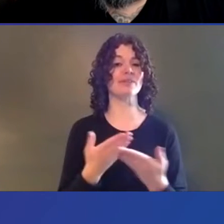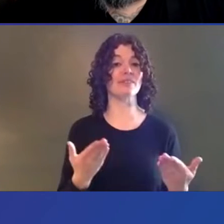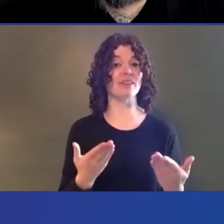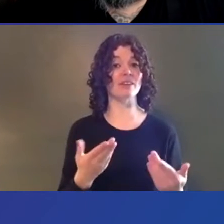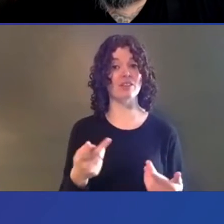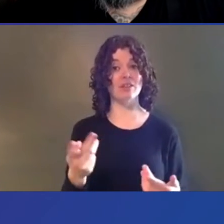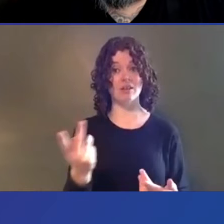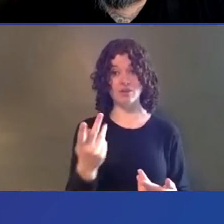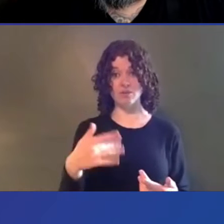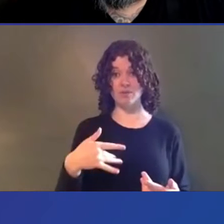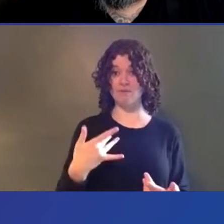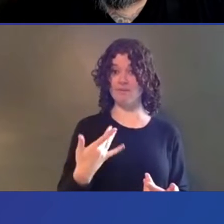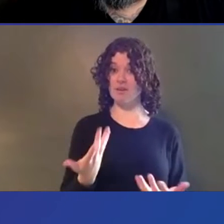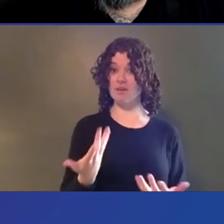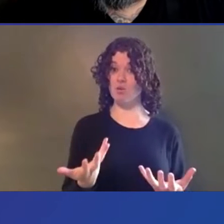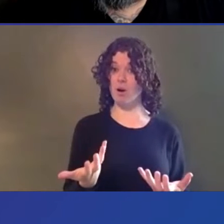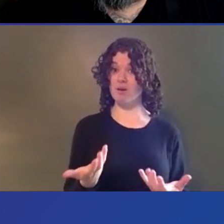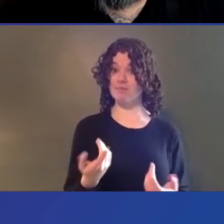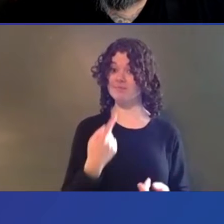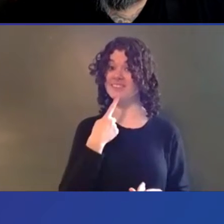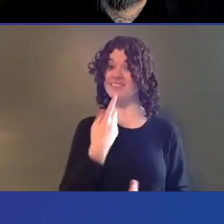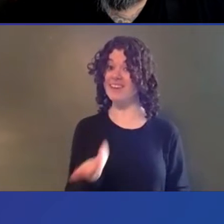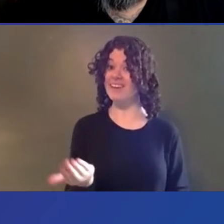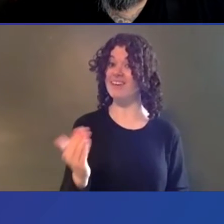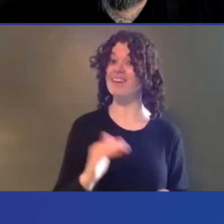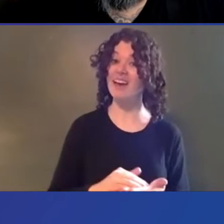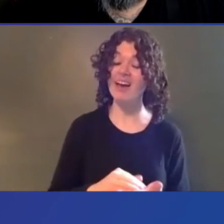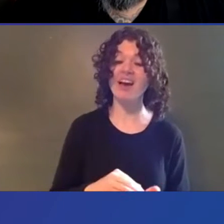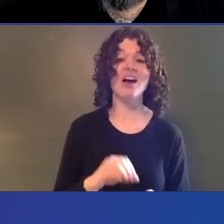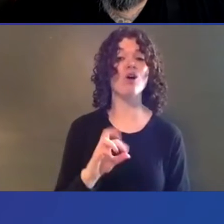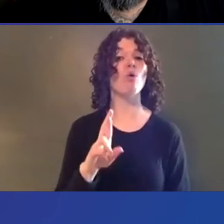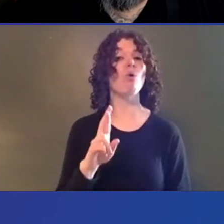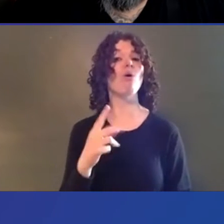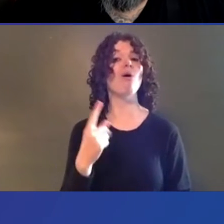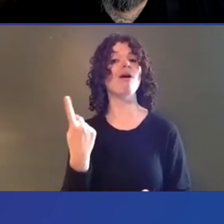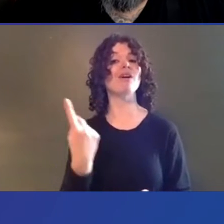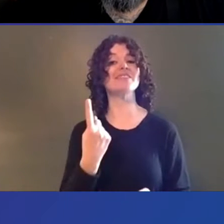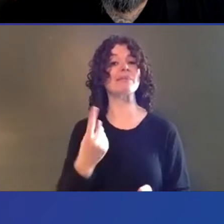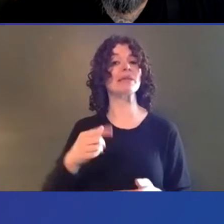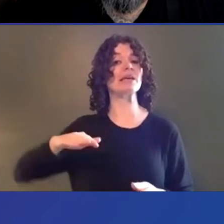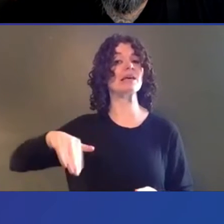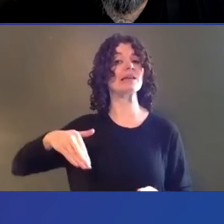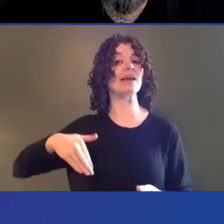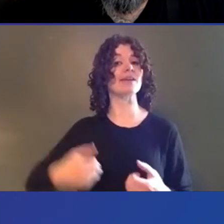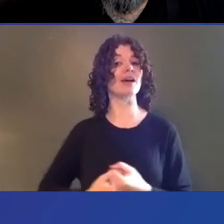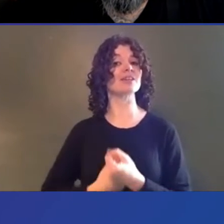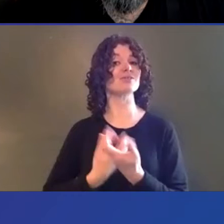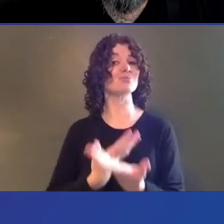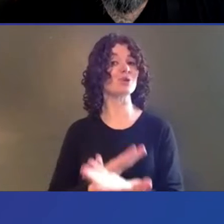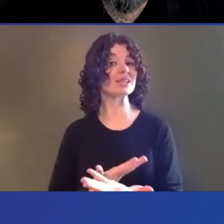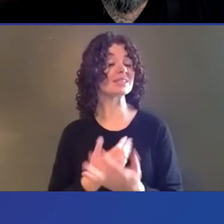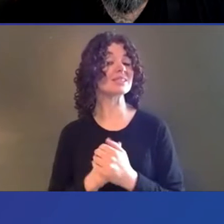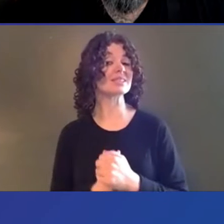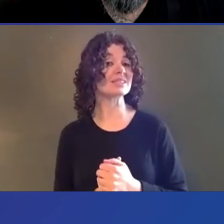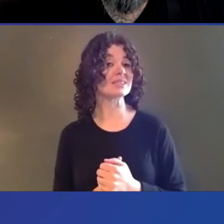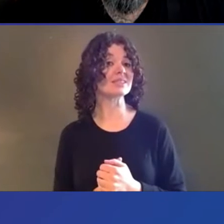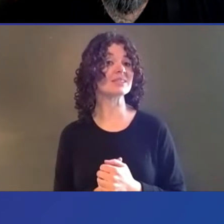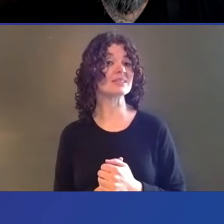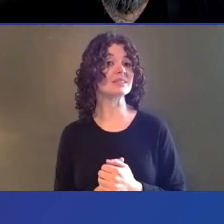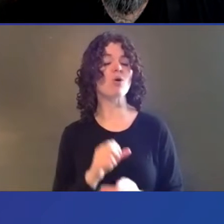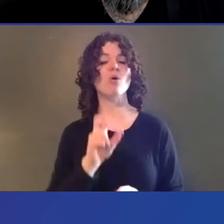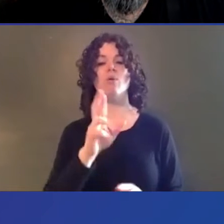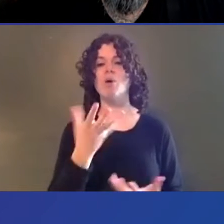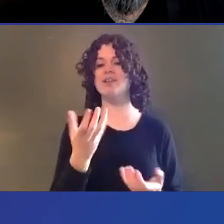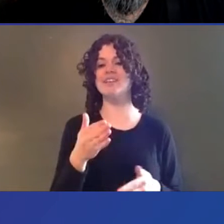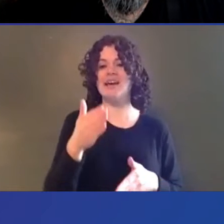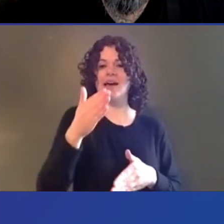bears repeating, or anything that you think actually I have the end of that thought? Let me share it